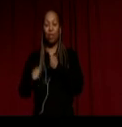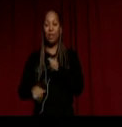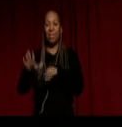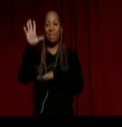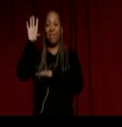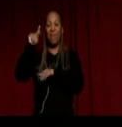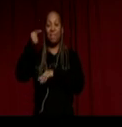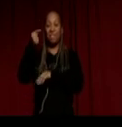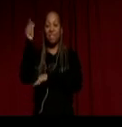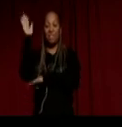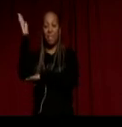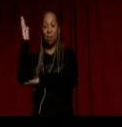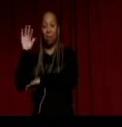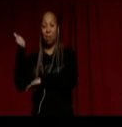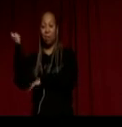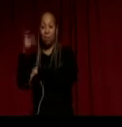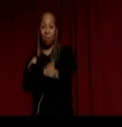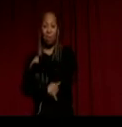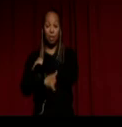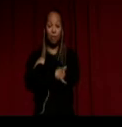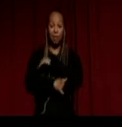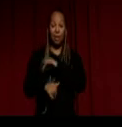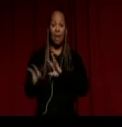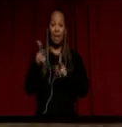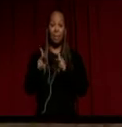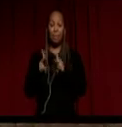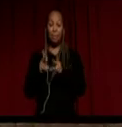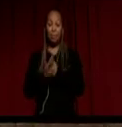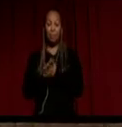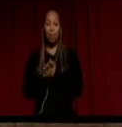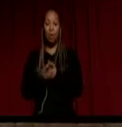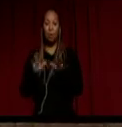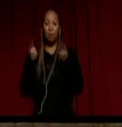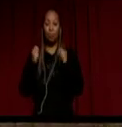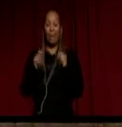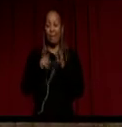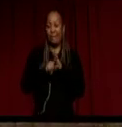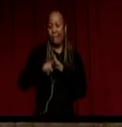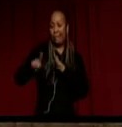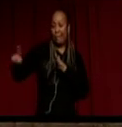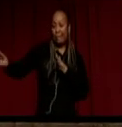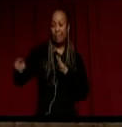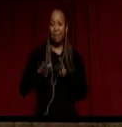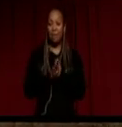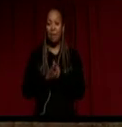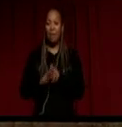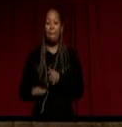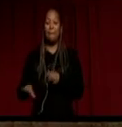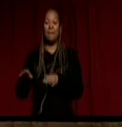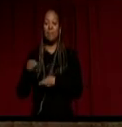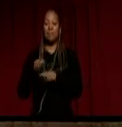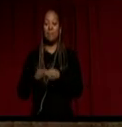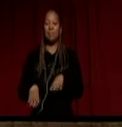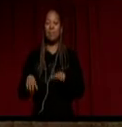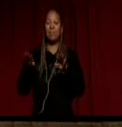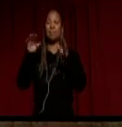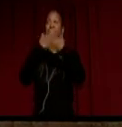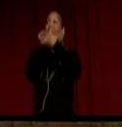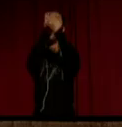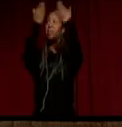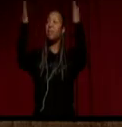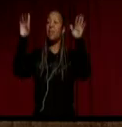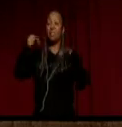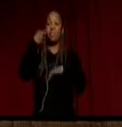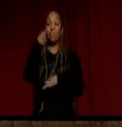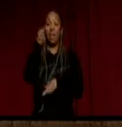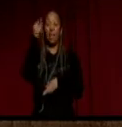Europe, and people were trying to get away from, because they felt that the waves from the 5G towers were affecting